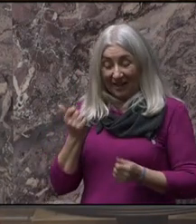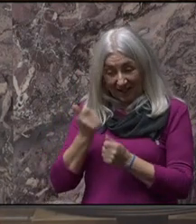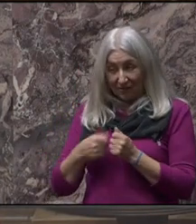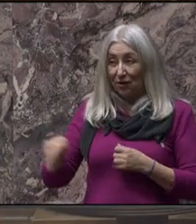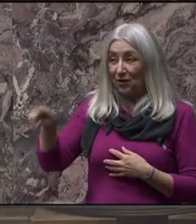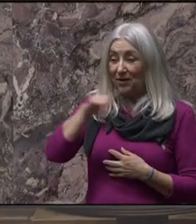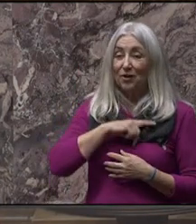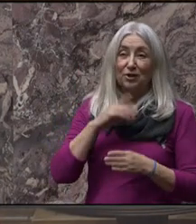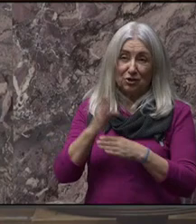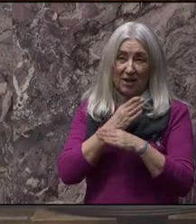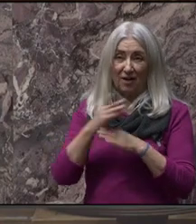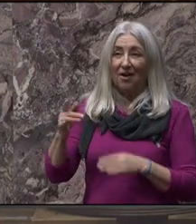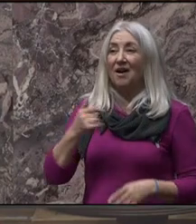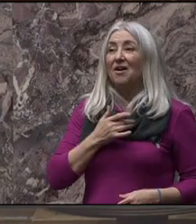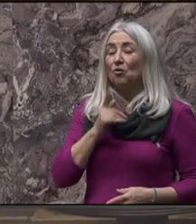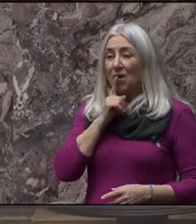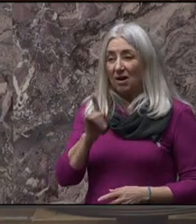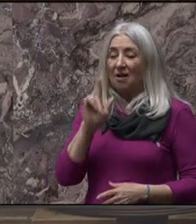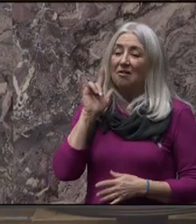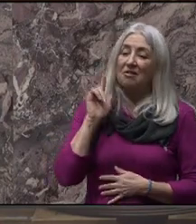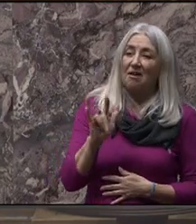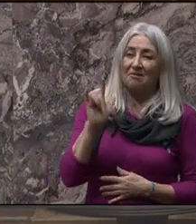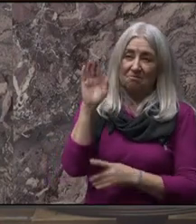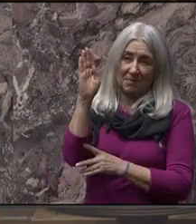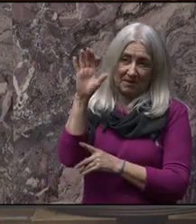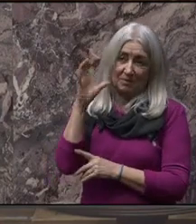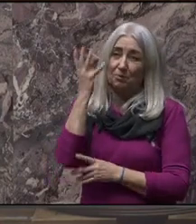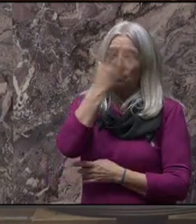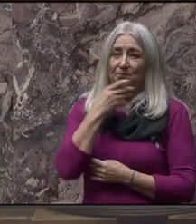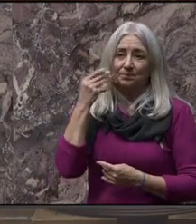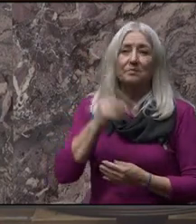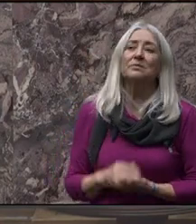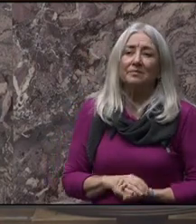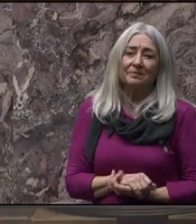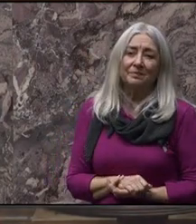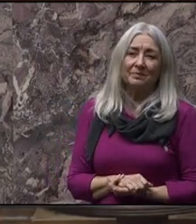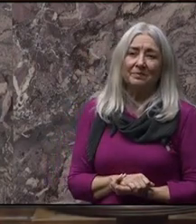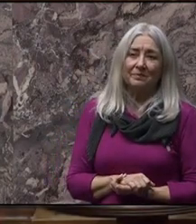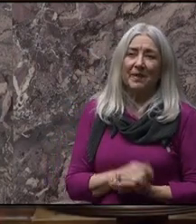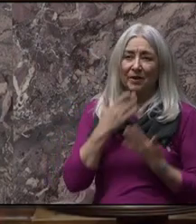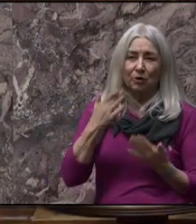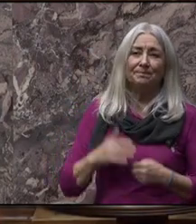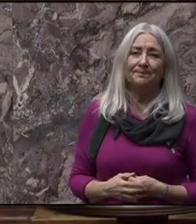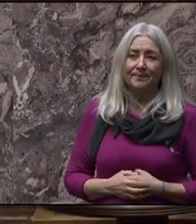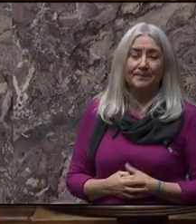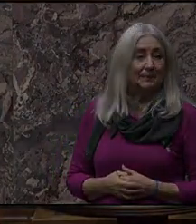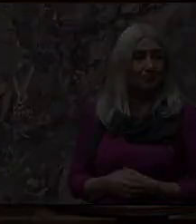shares their love of this beautiful province of British Columbia. Thank you.